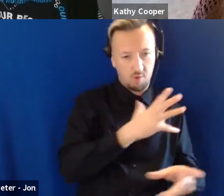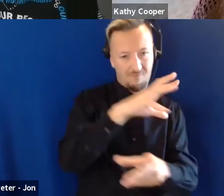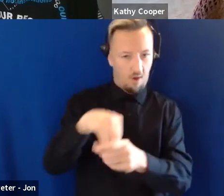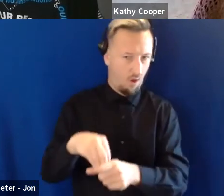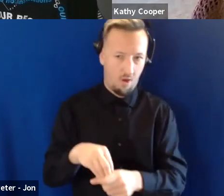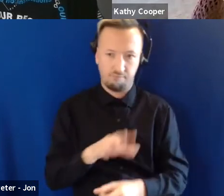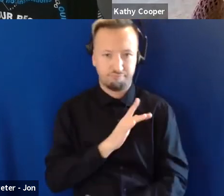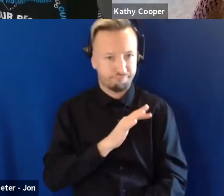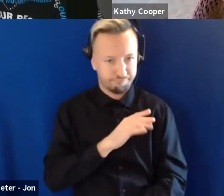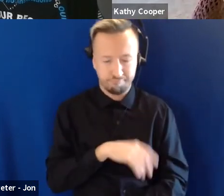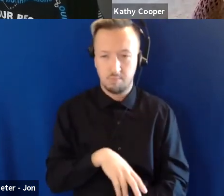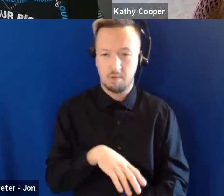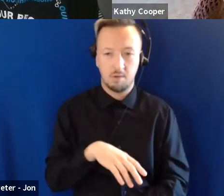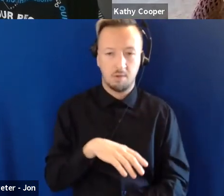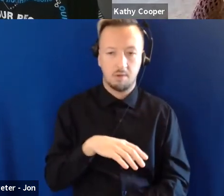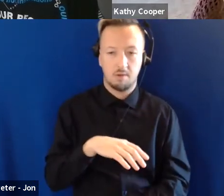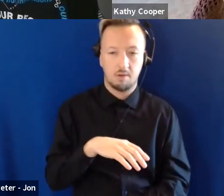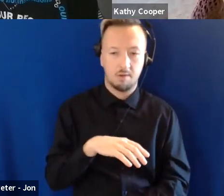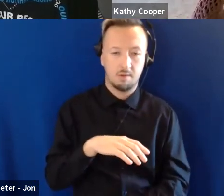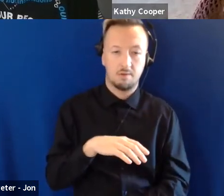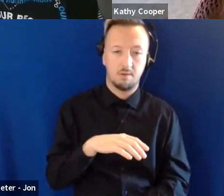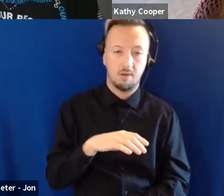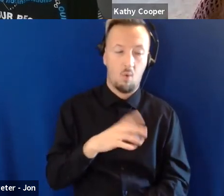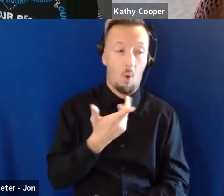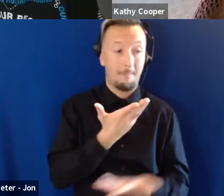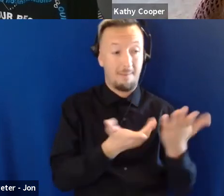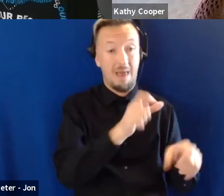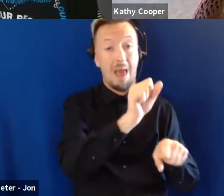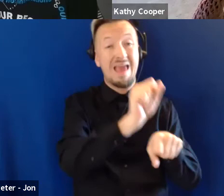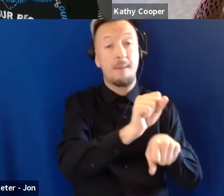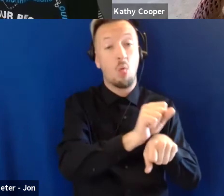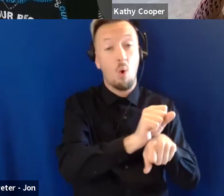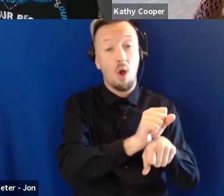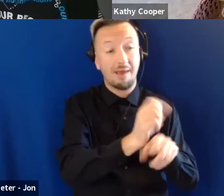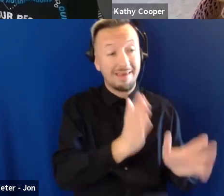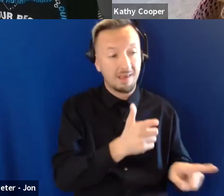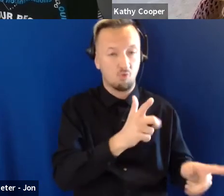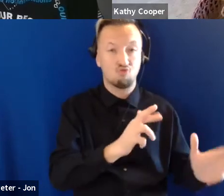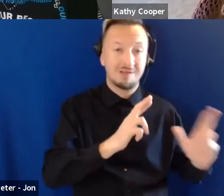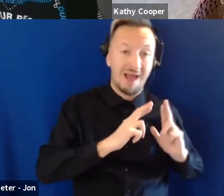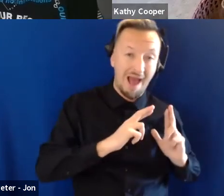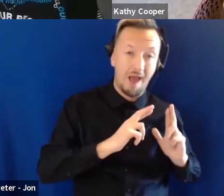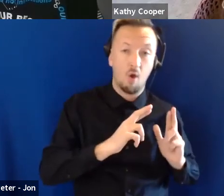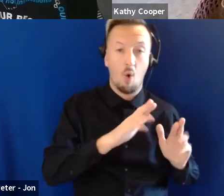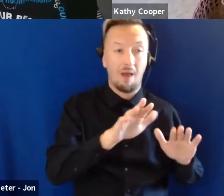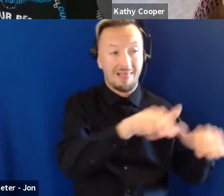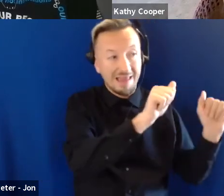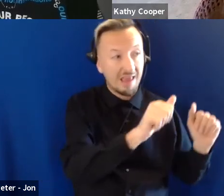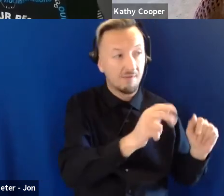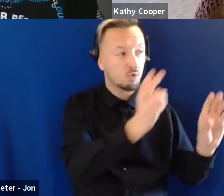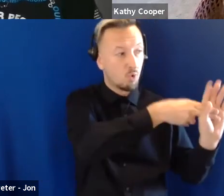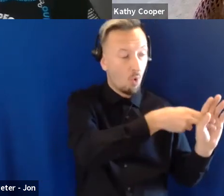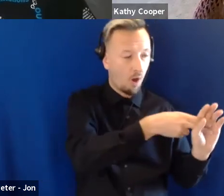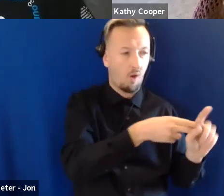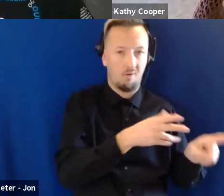wonderful. If they have employees that are retiring or leaving or doing something else, that's always an excellent board